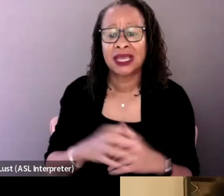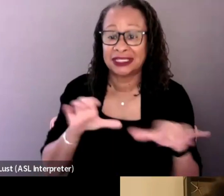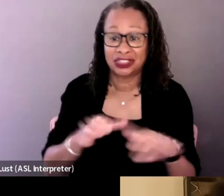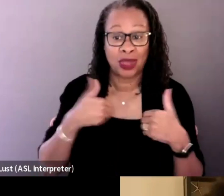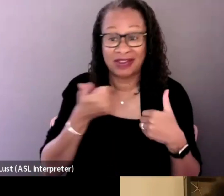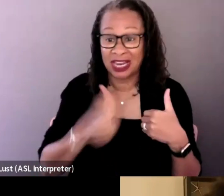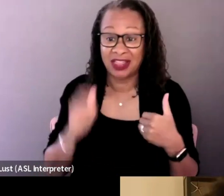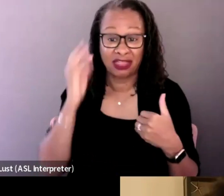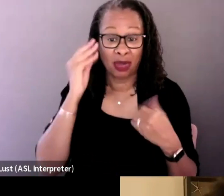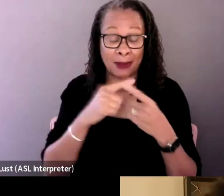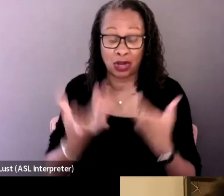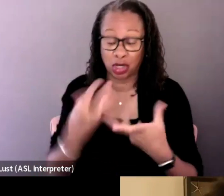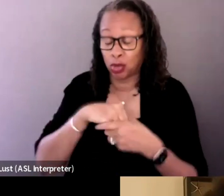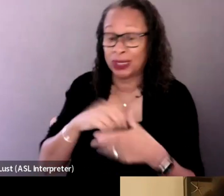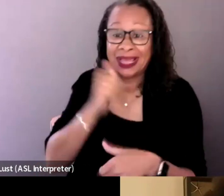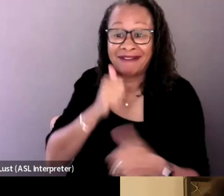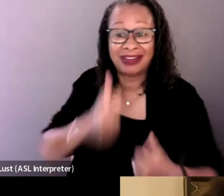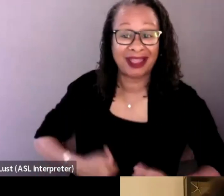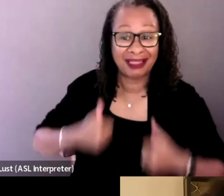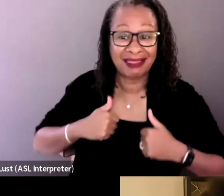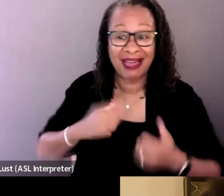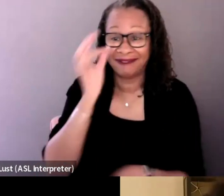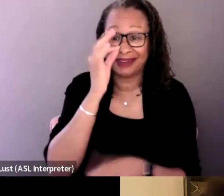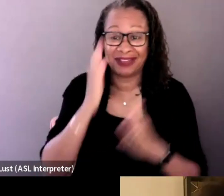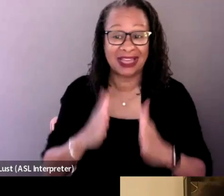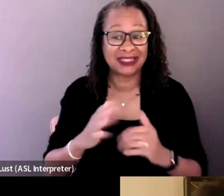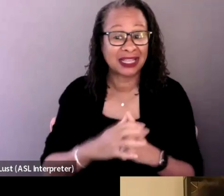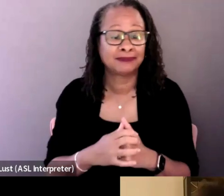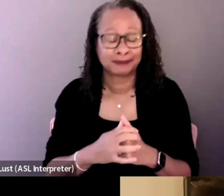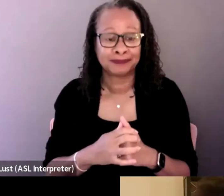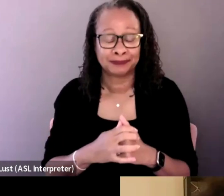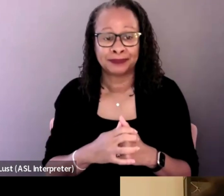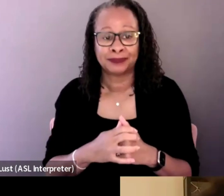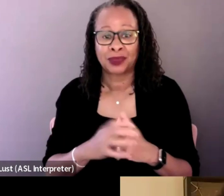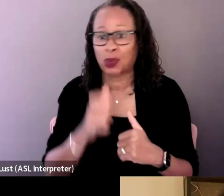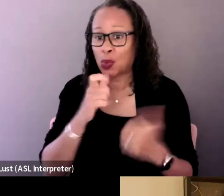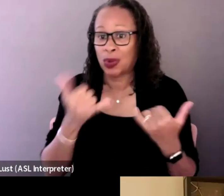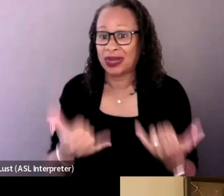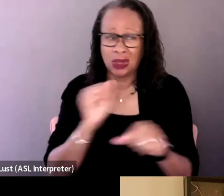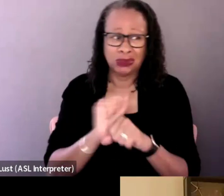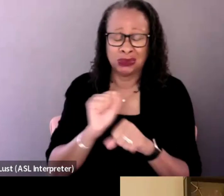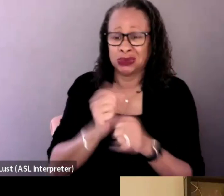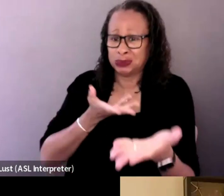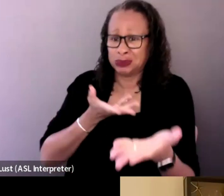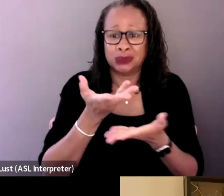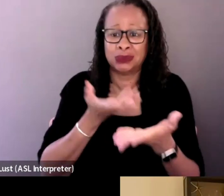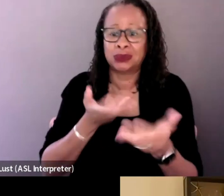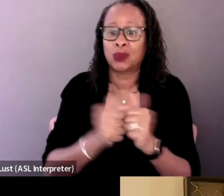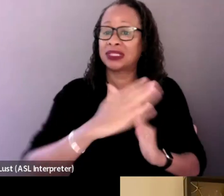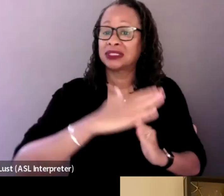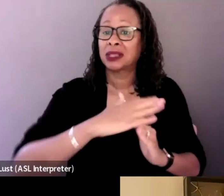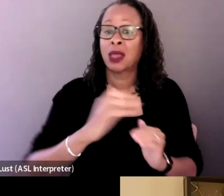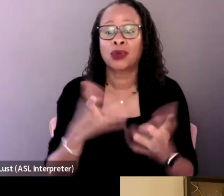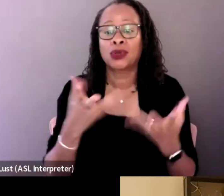of including just sort of everyday people living in Afghanistan who are now dealing with the Taliban, or did you want to just